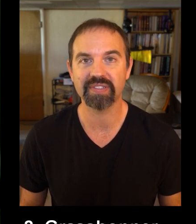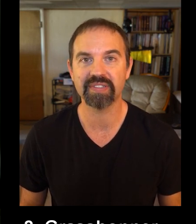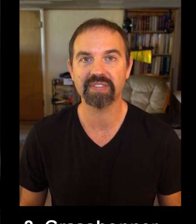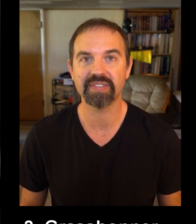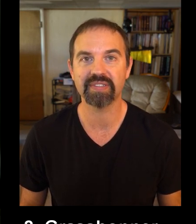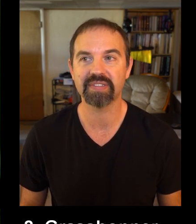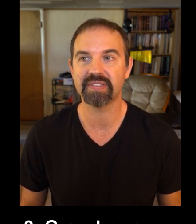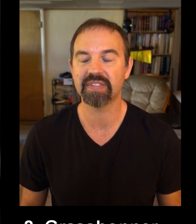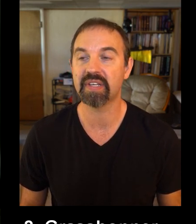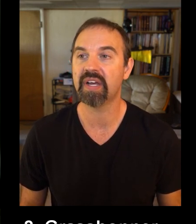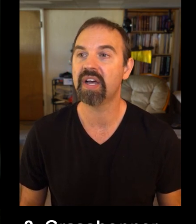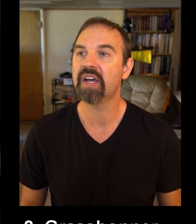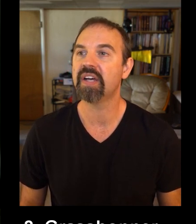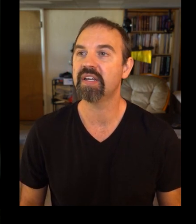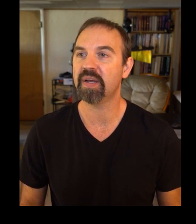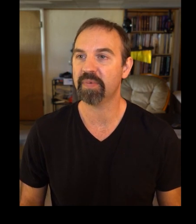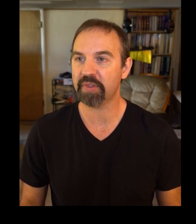grasshopper.